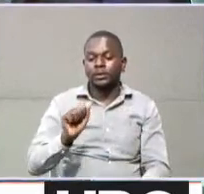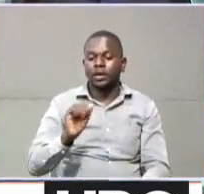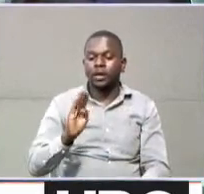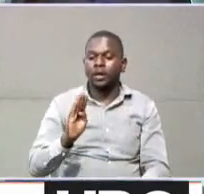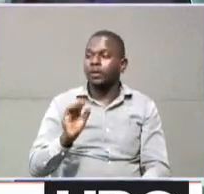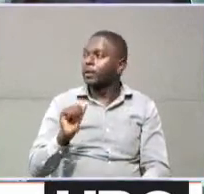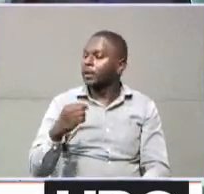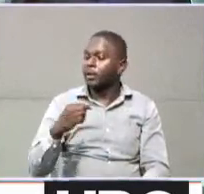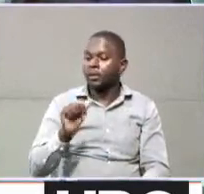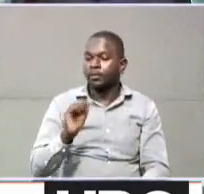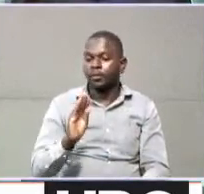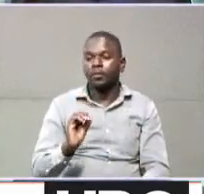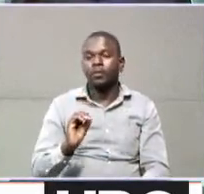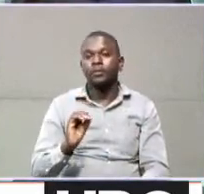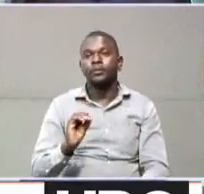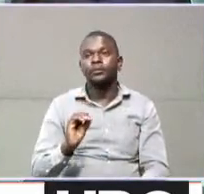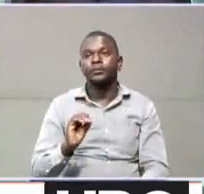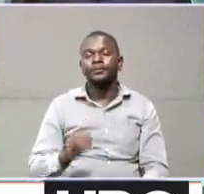here